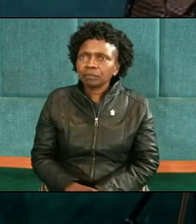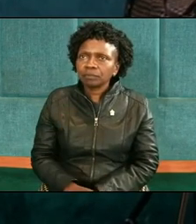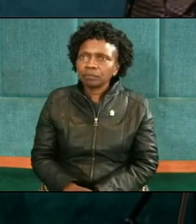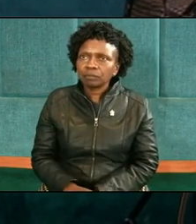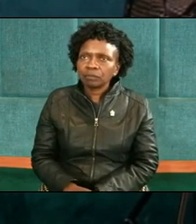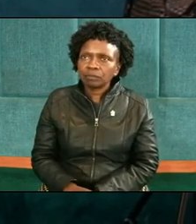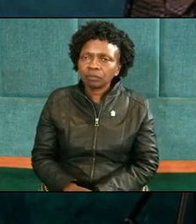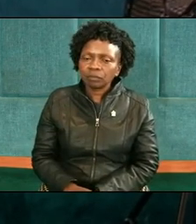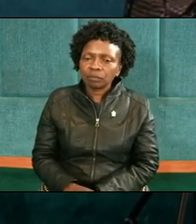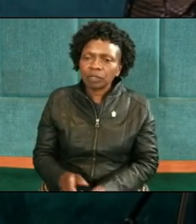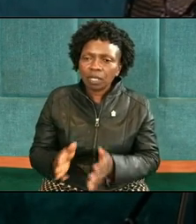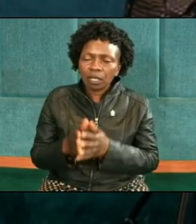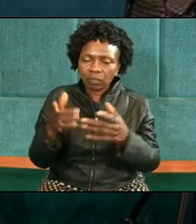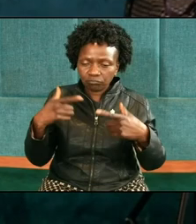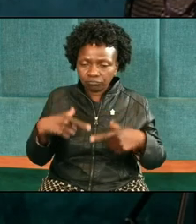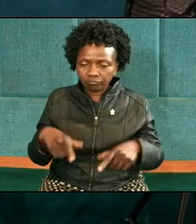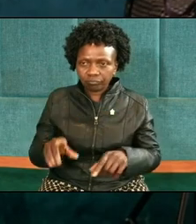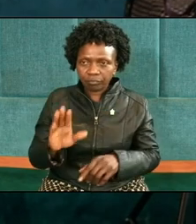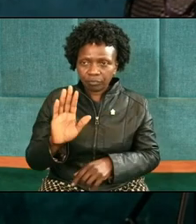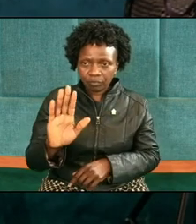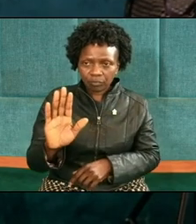and allowed her to cry.